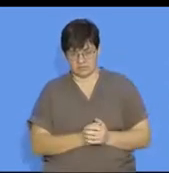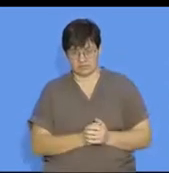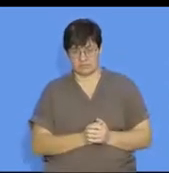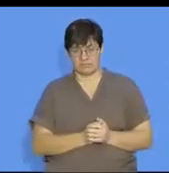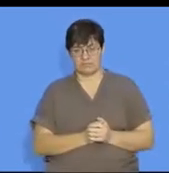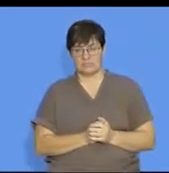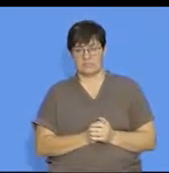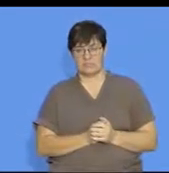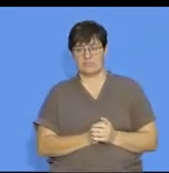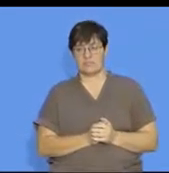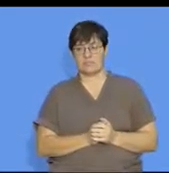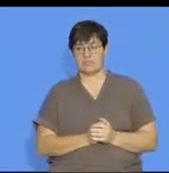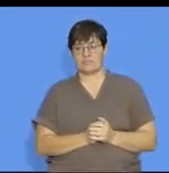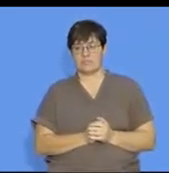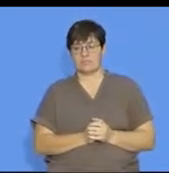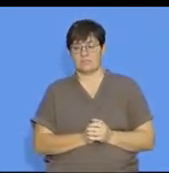So remember,